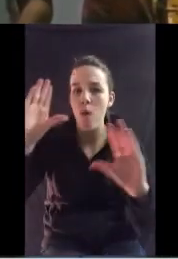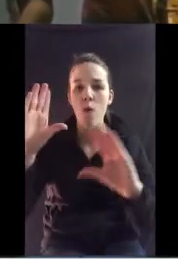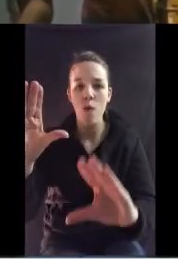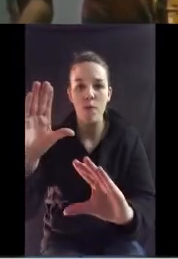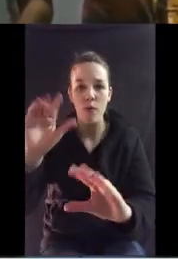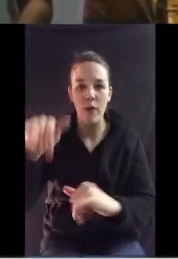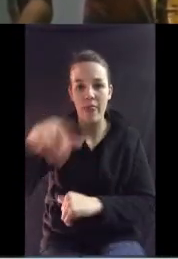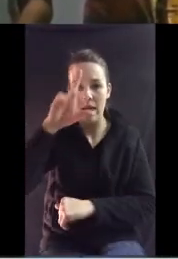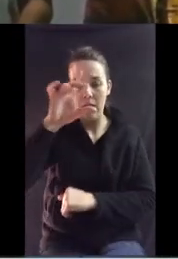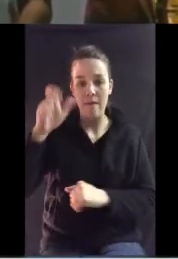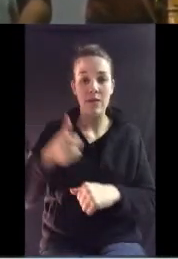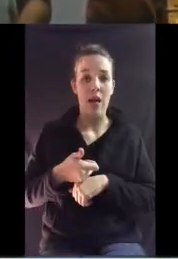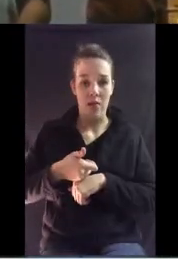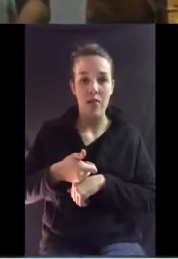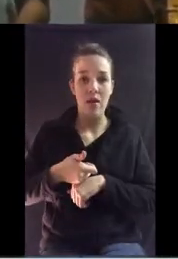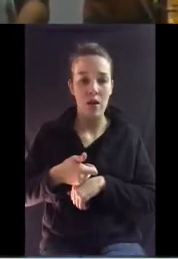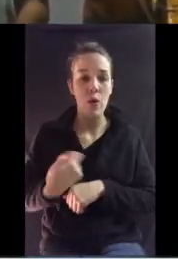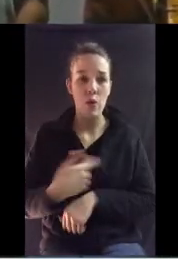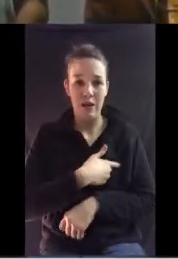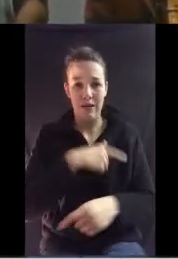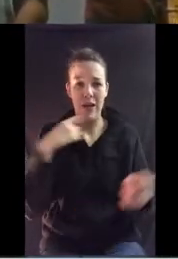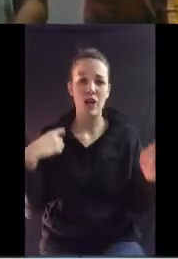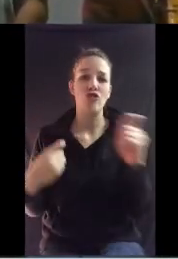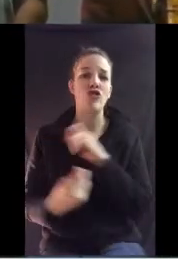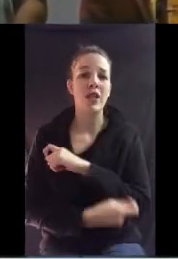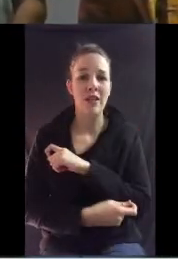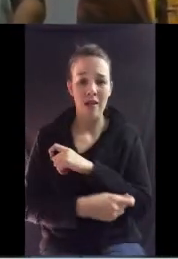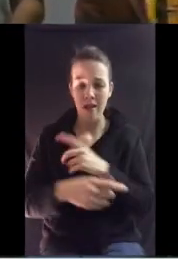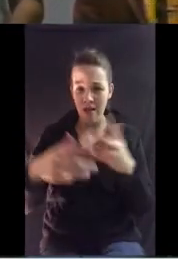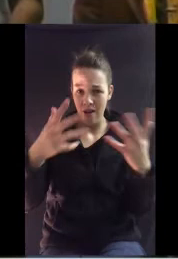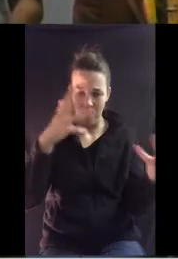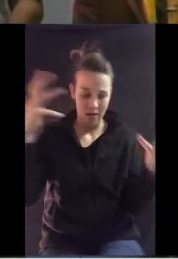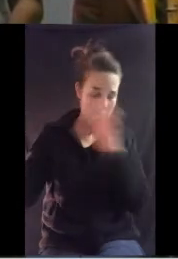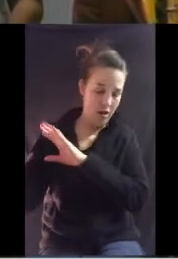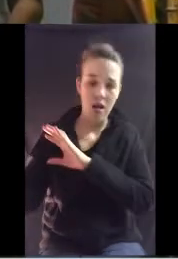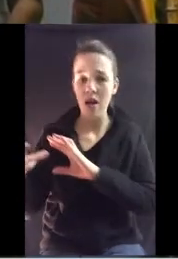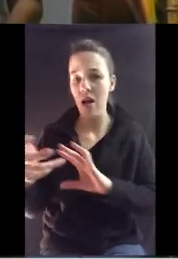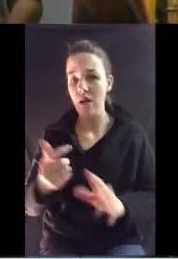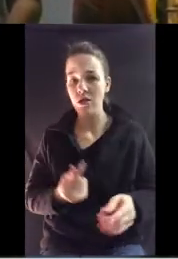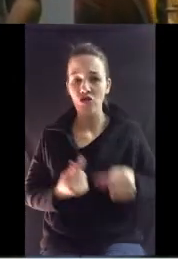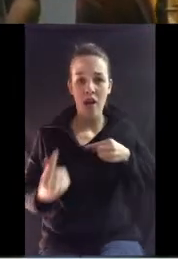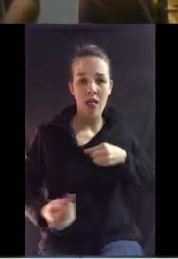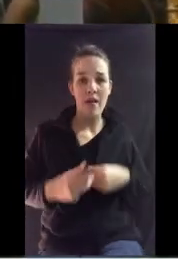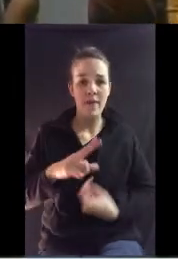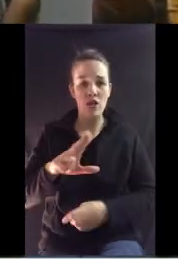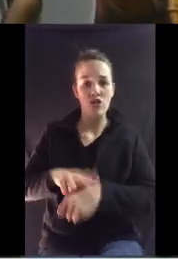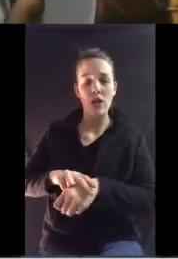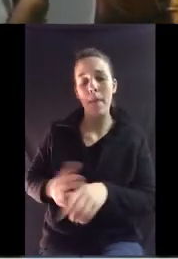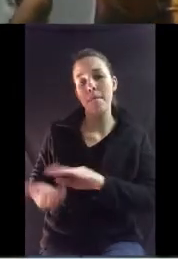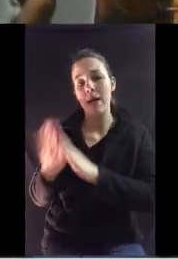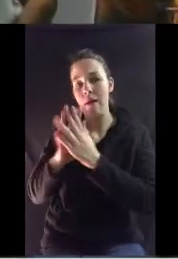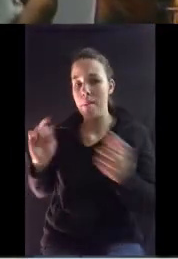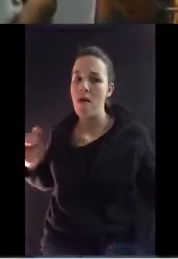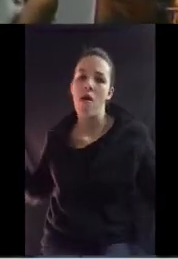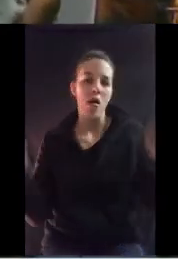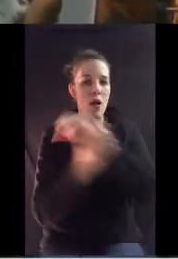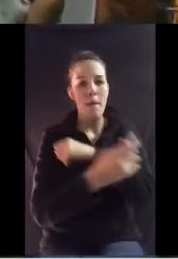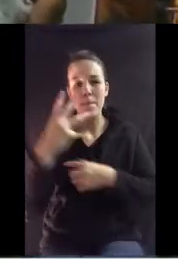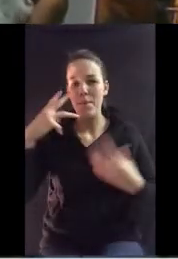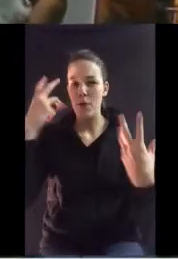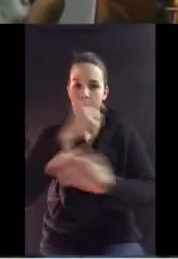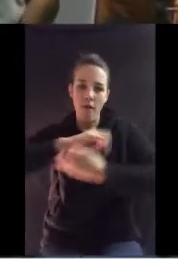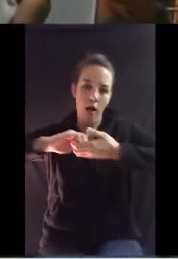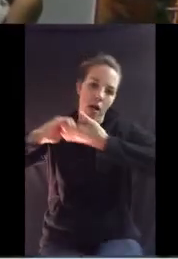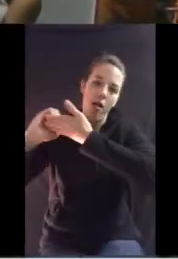of hope. With this faith, we will be able to transform the jangling discords of our nation into